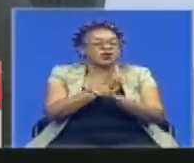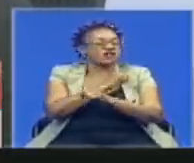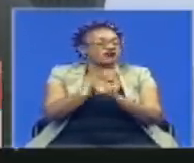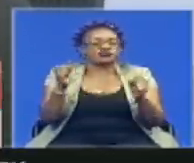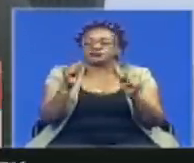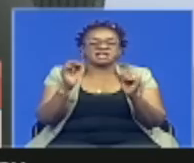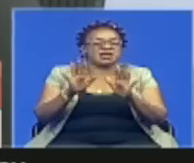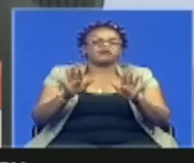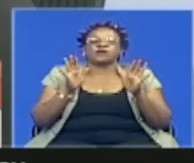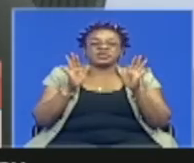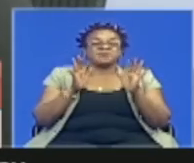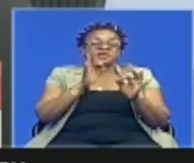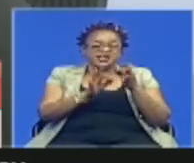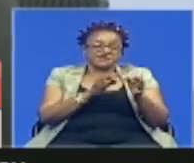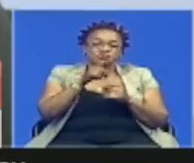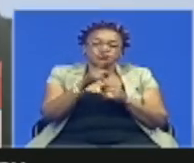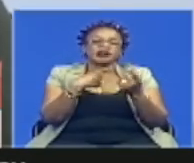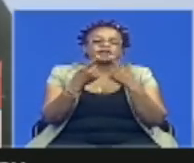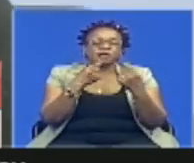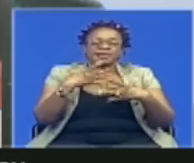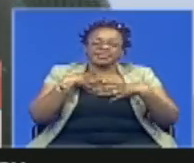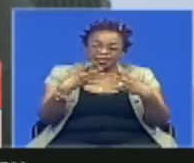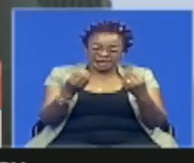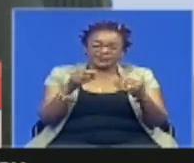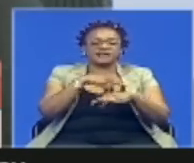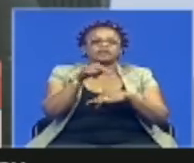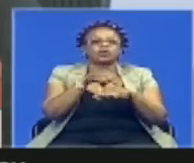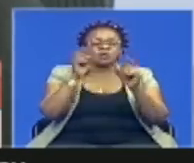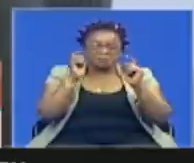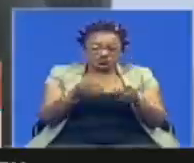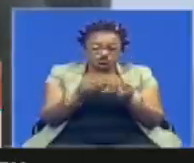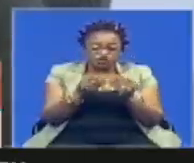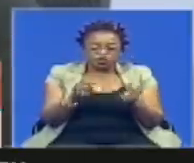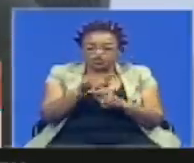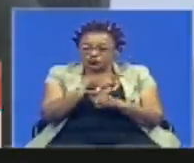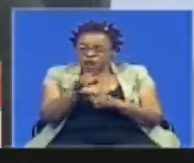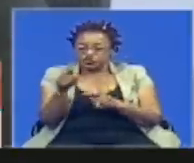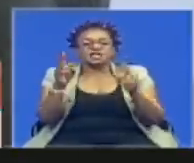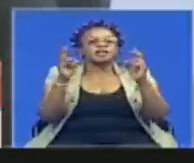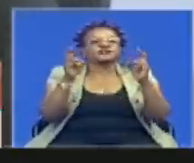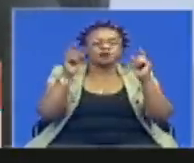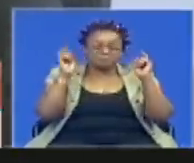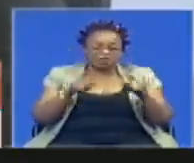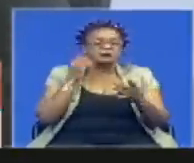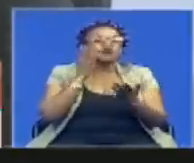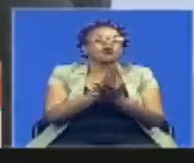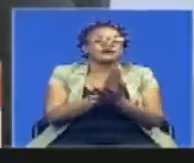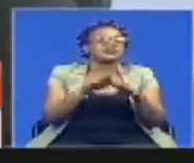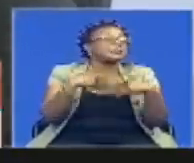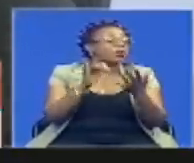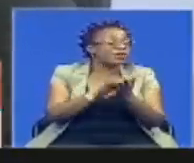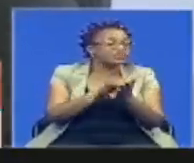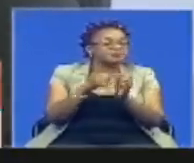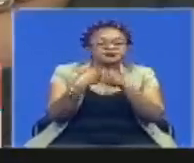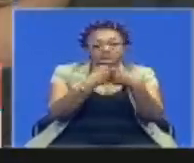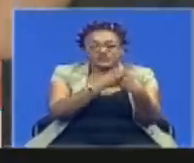you're talking about healing the nation, we must address some of those issues, and we must be honest about it. Okay. We must be honest about the